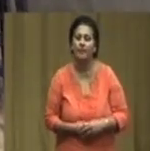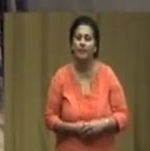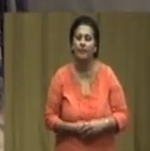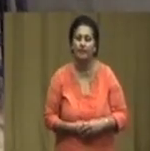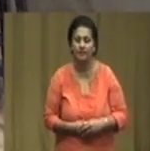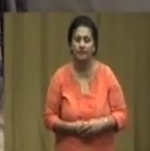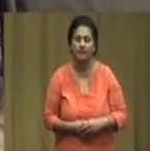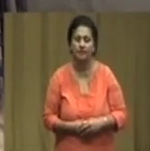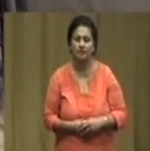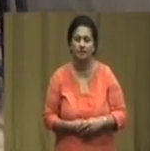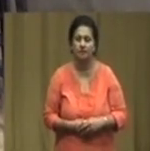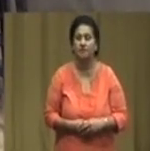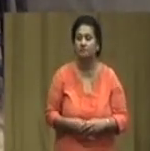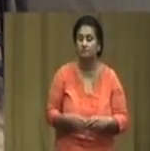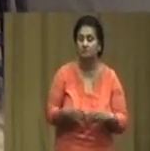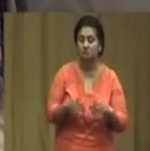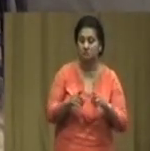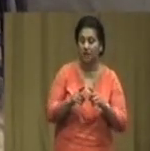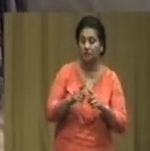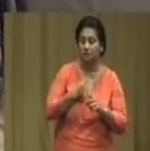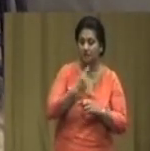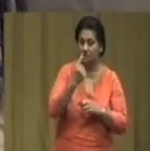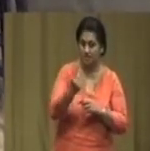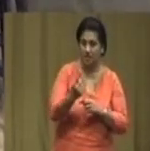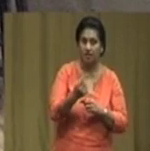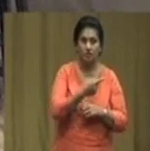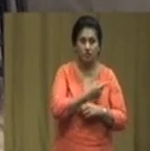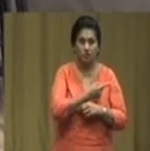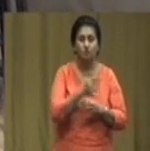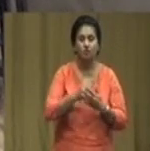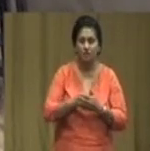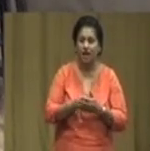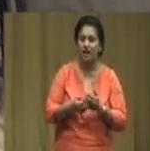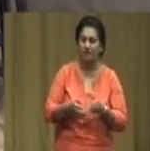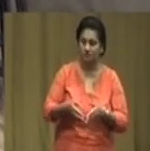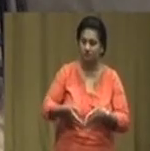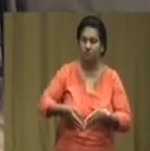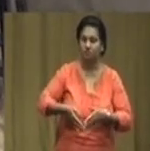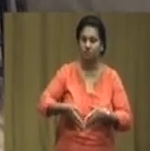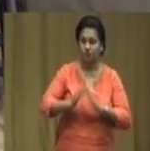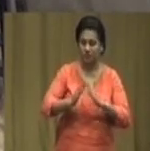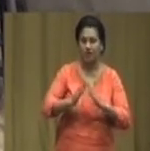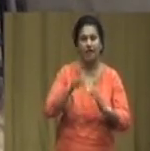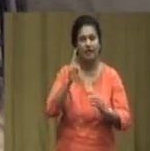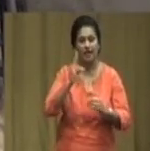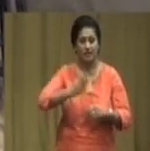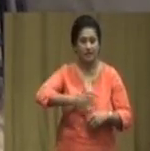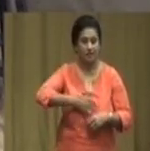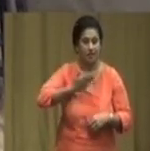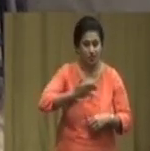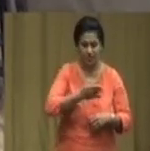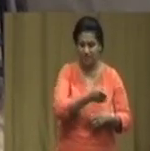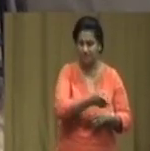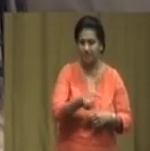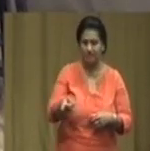I must also say that you have rekindled the interest in rediscovering